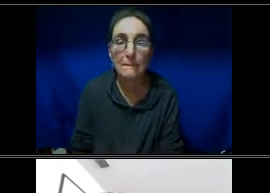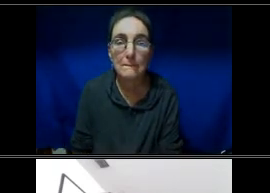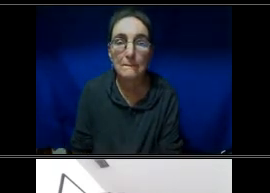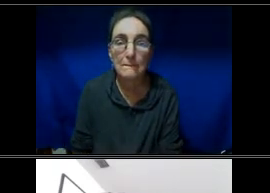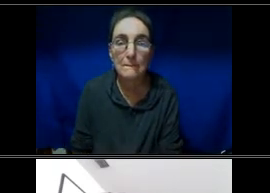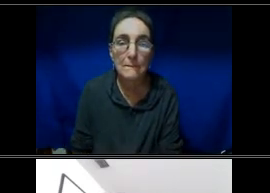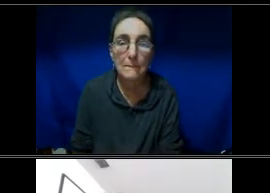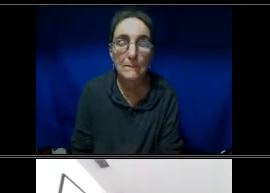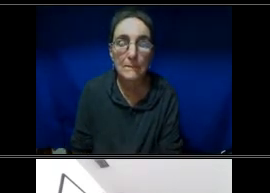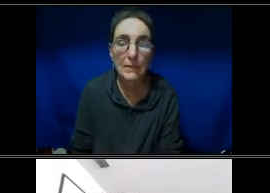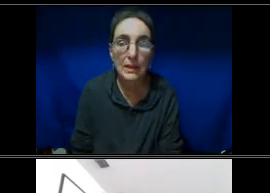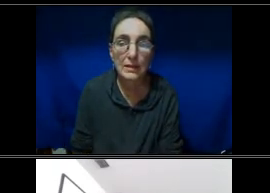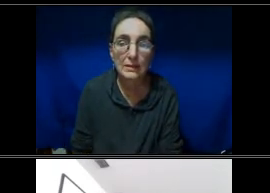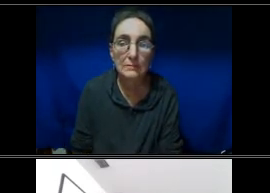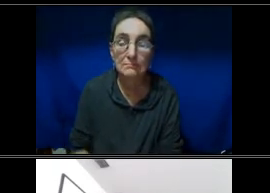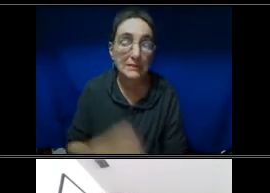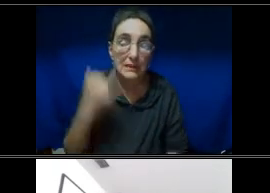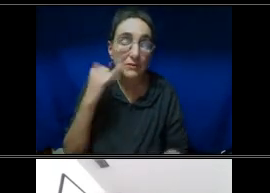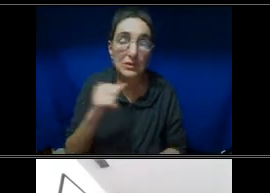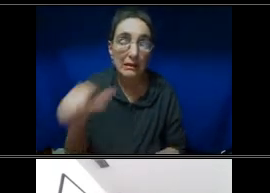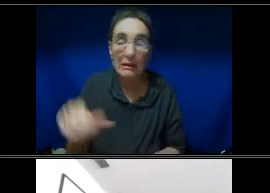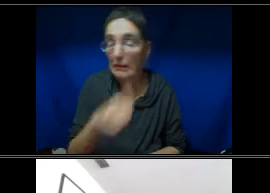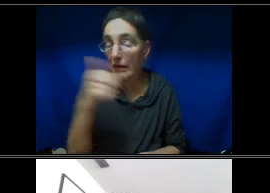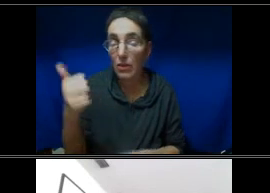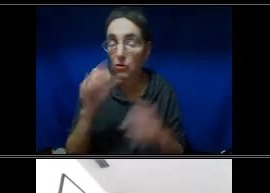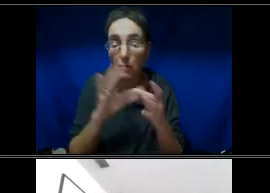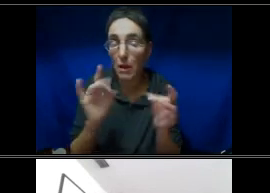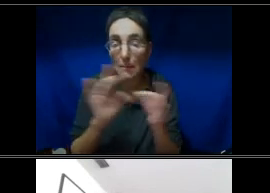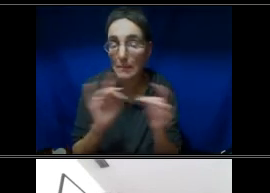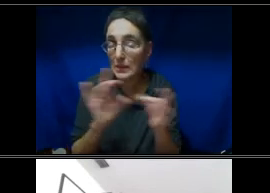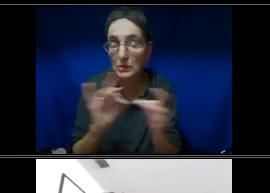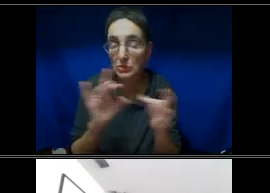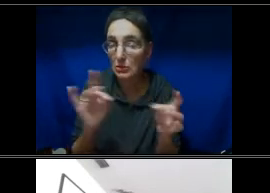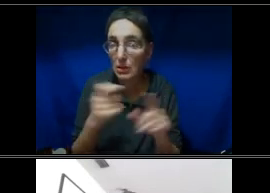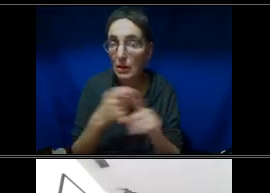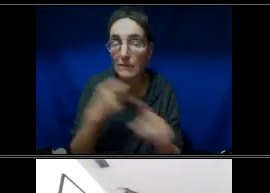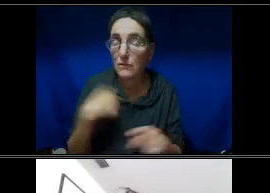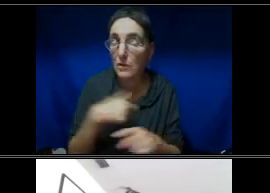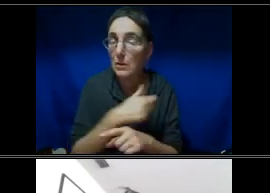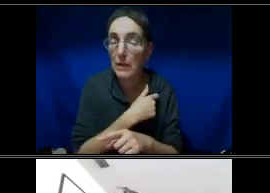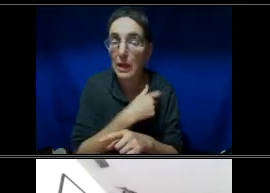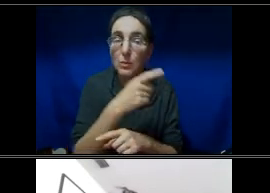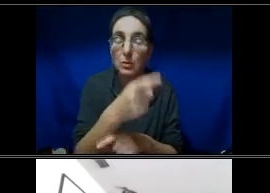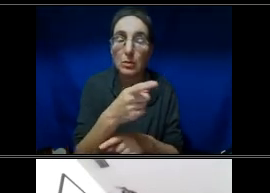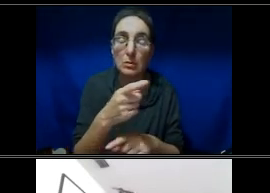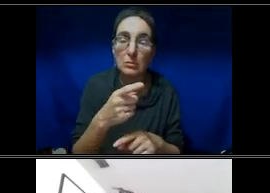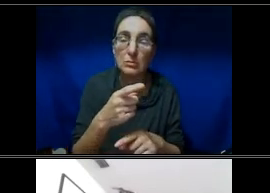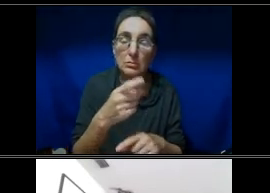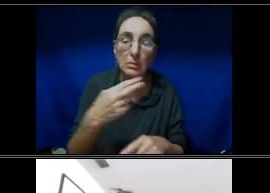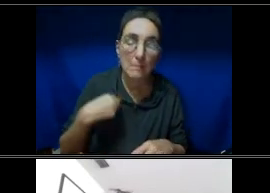And unless there's any other comments from our roundtable members or our